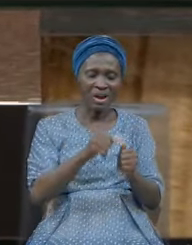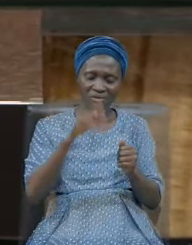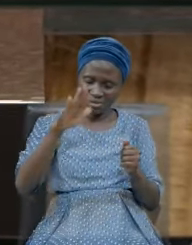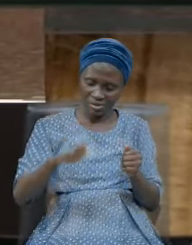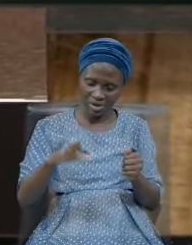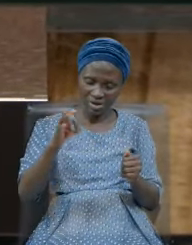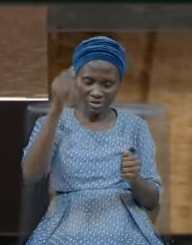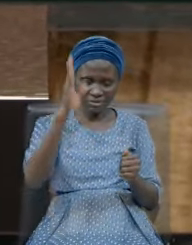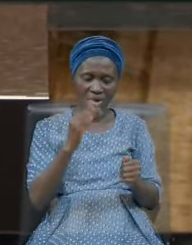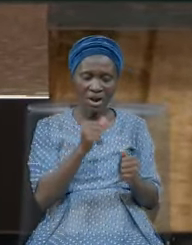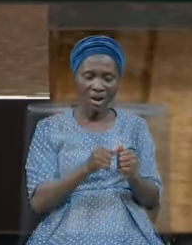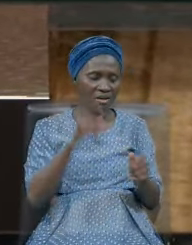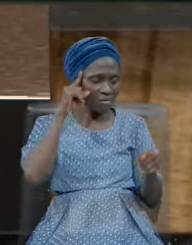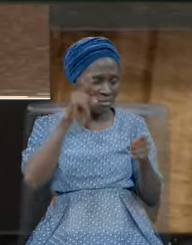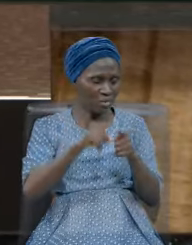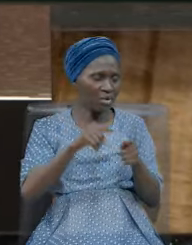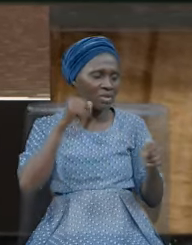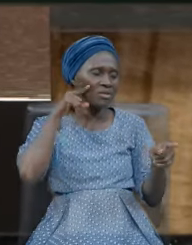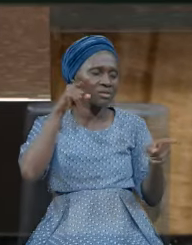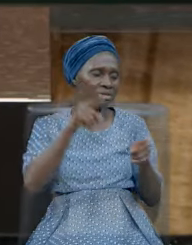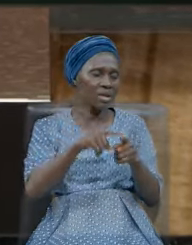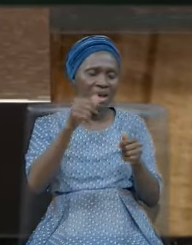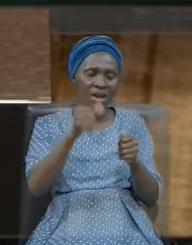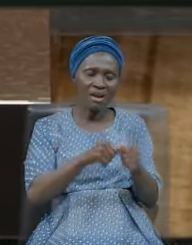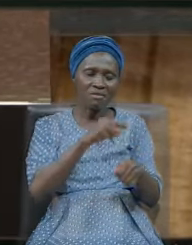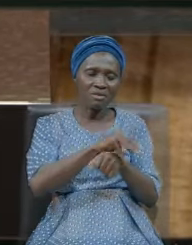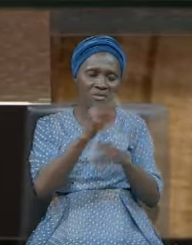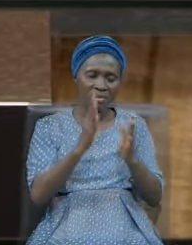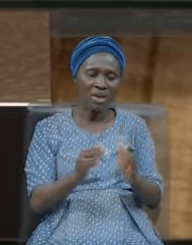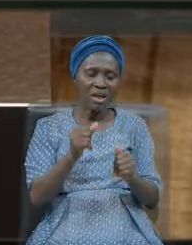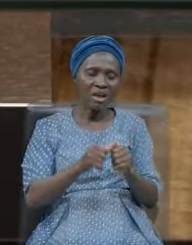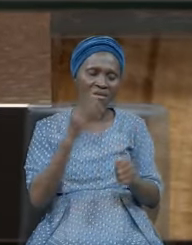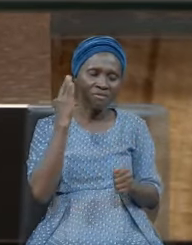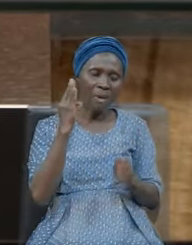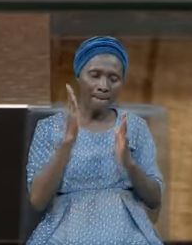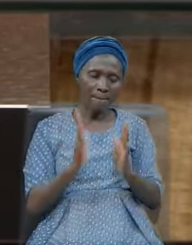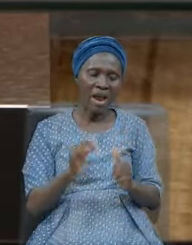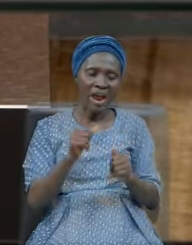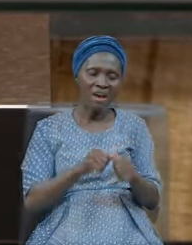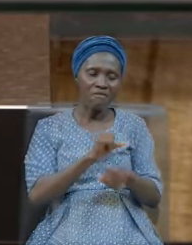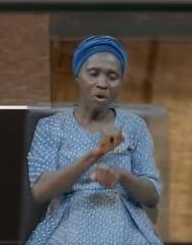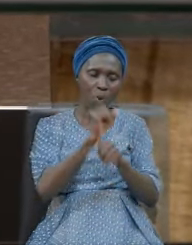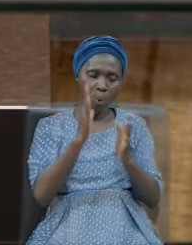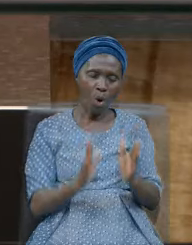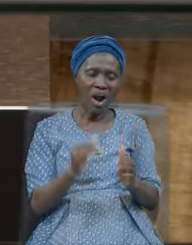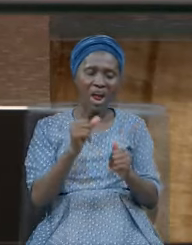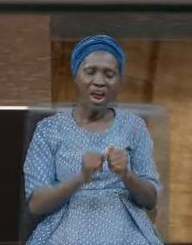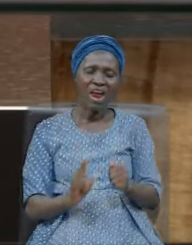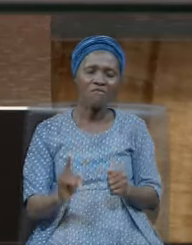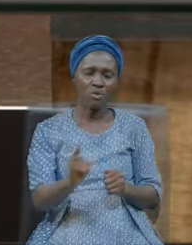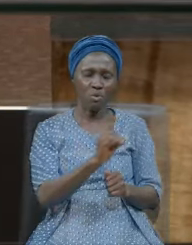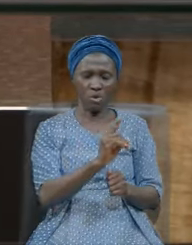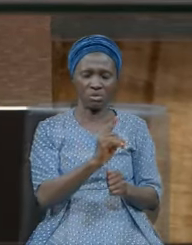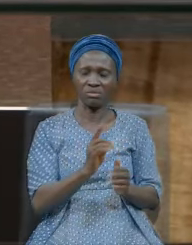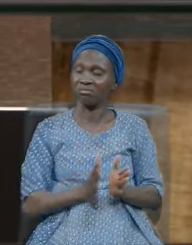God, every brother, every sister, every minister, every pastor, every worker, everyone literally.